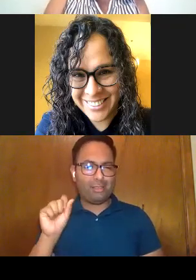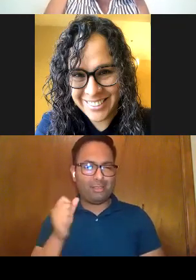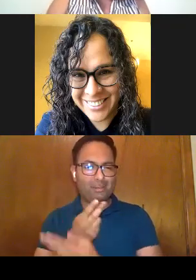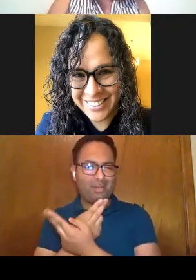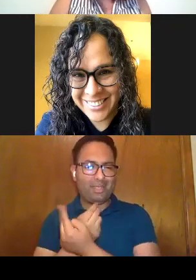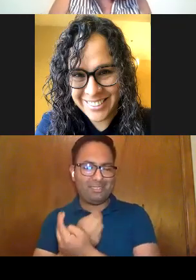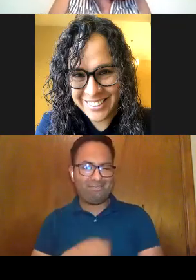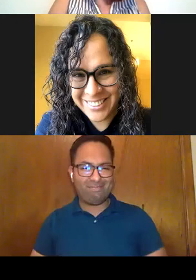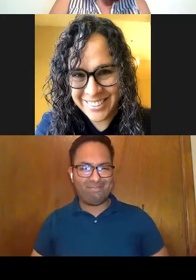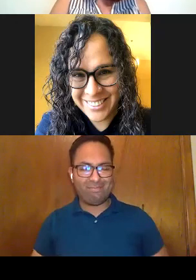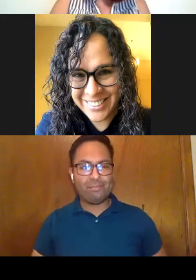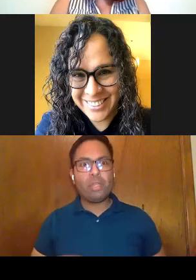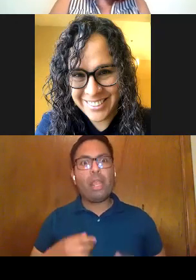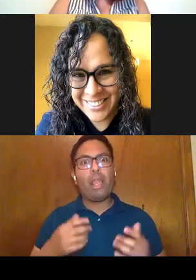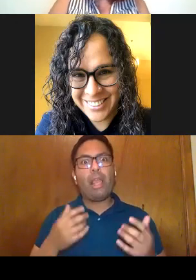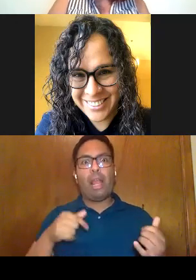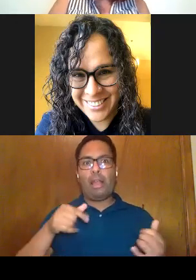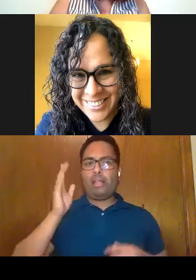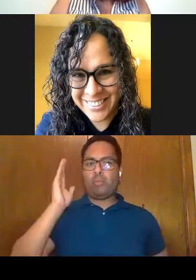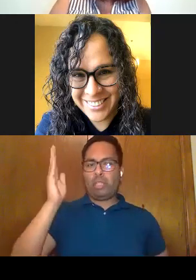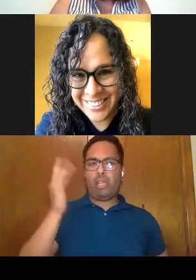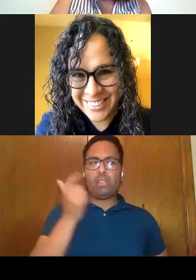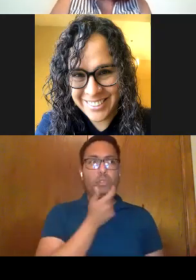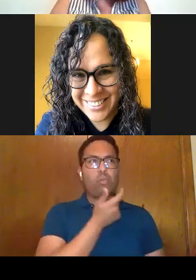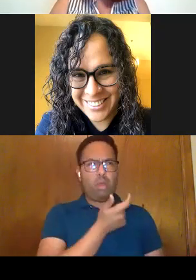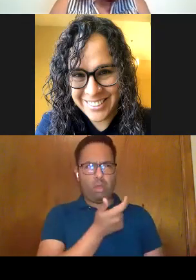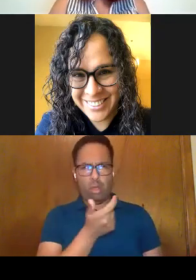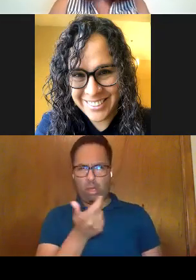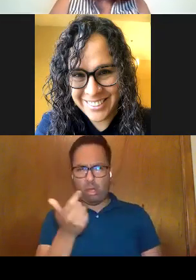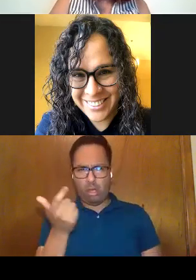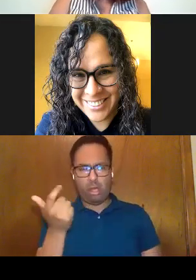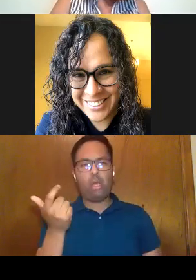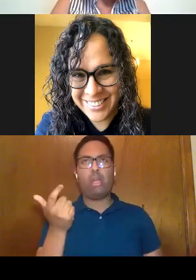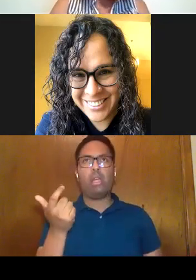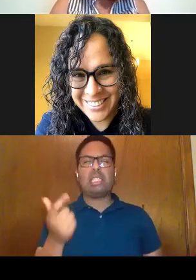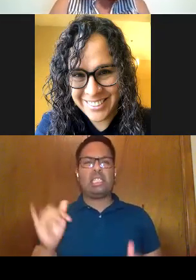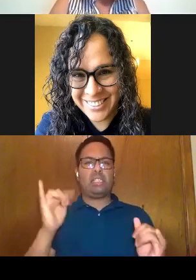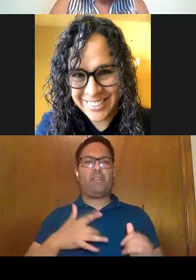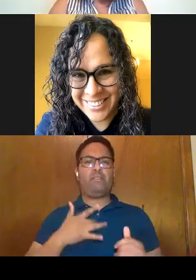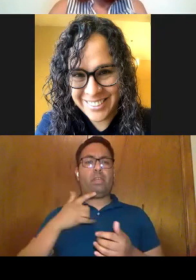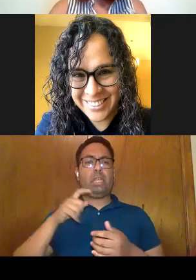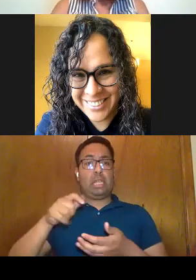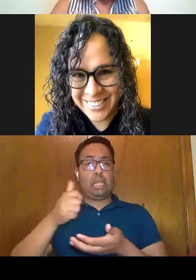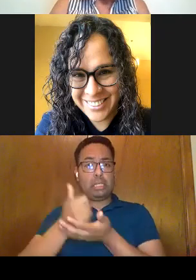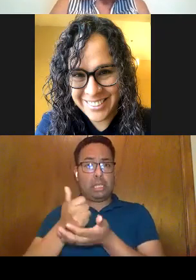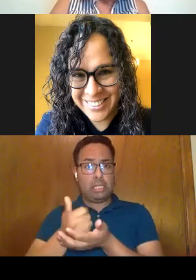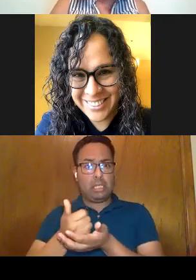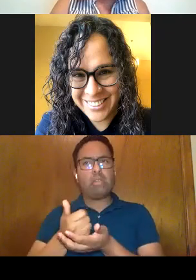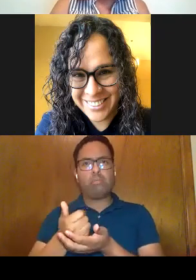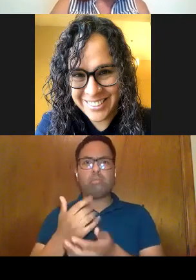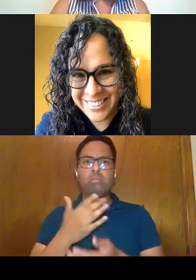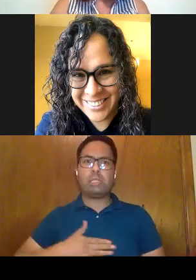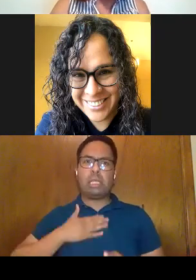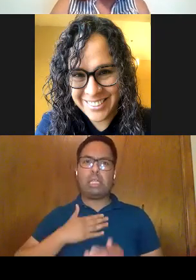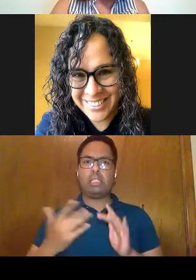So after watching this presentation, if you feel like you need some assistance, please reach out to